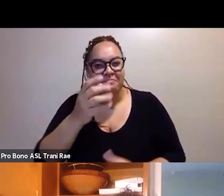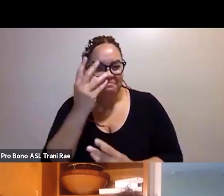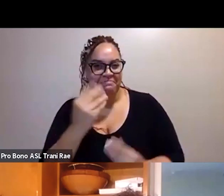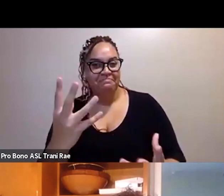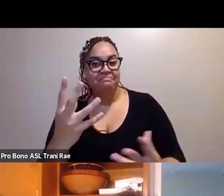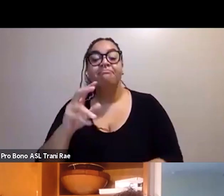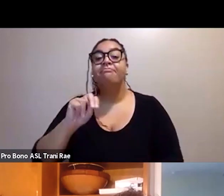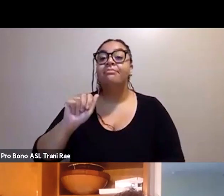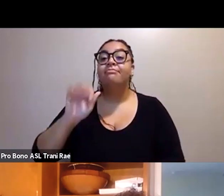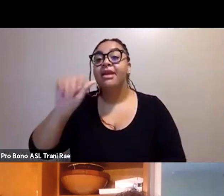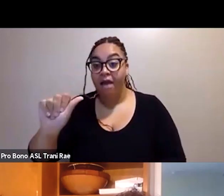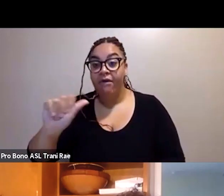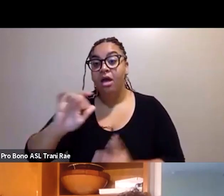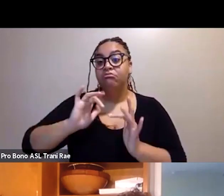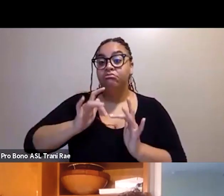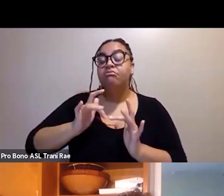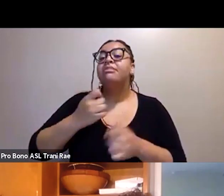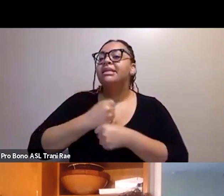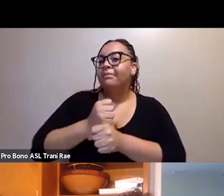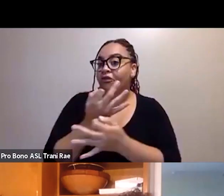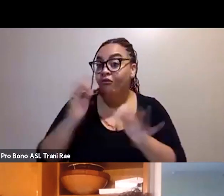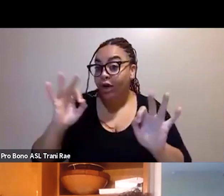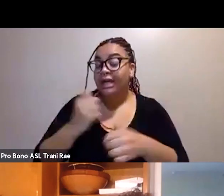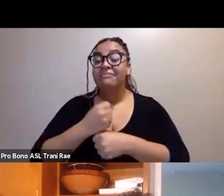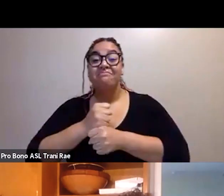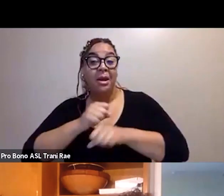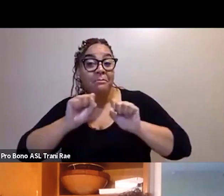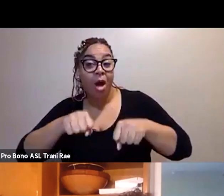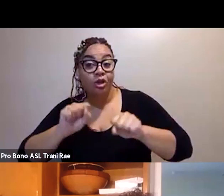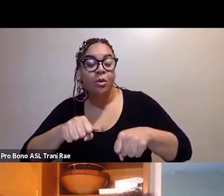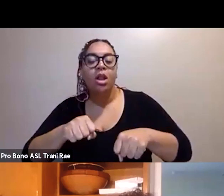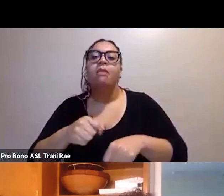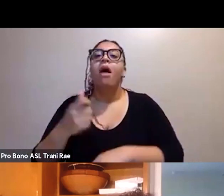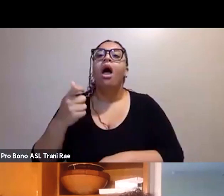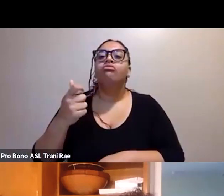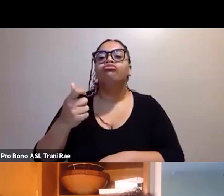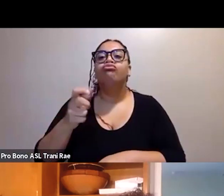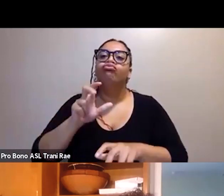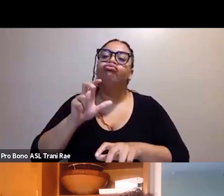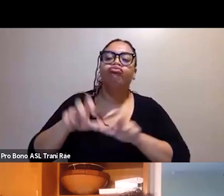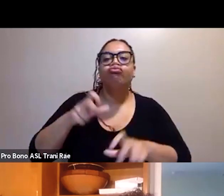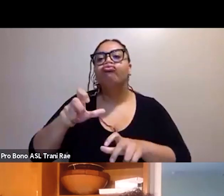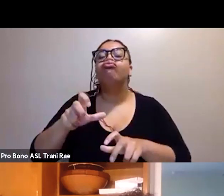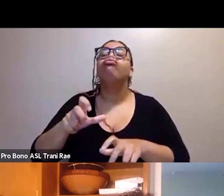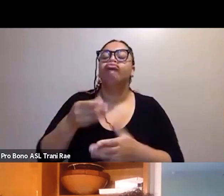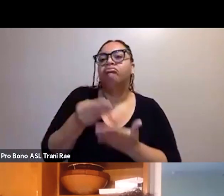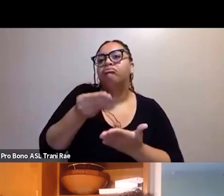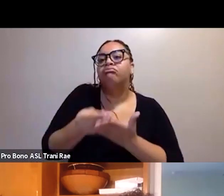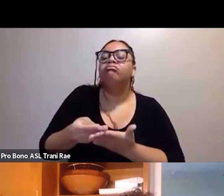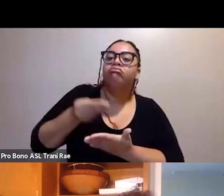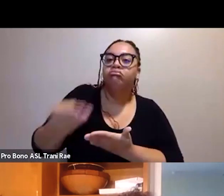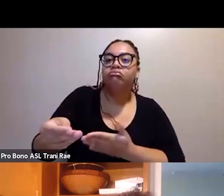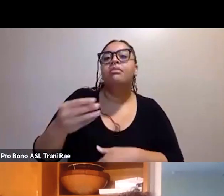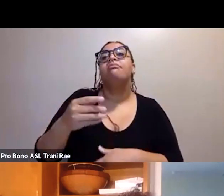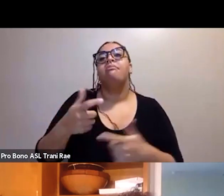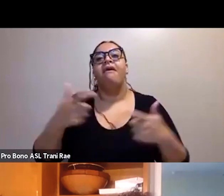NAAFA Webinar Series is made free and is made possible by the generous contributions of folks in Fat community and all of the Fat